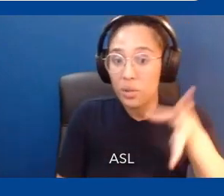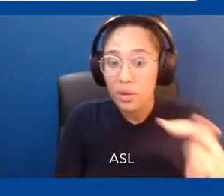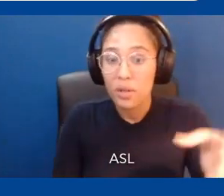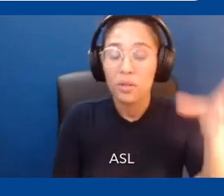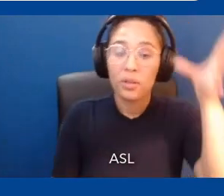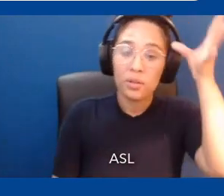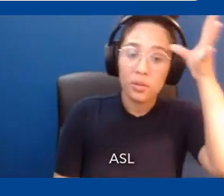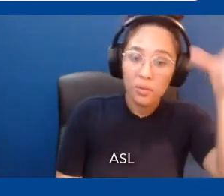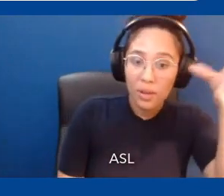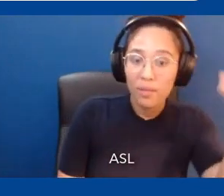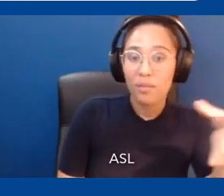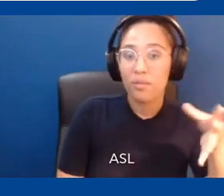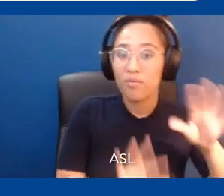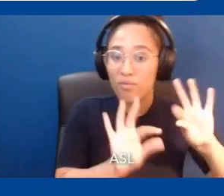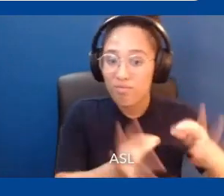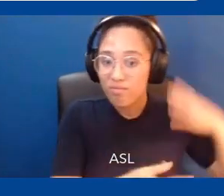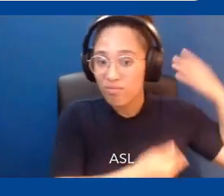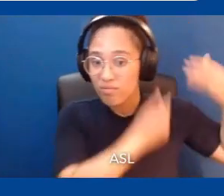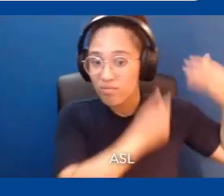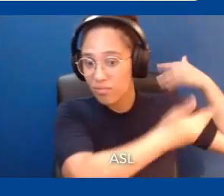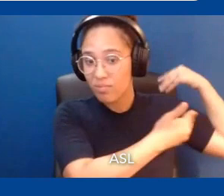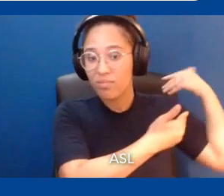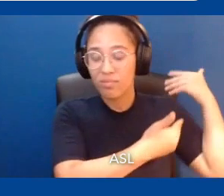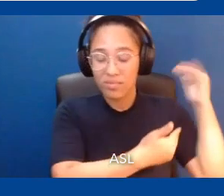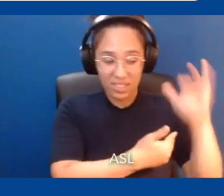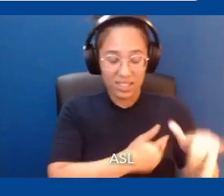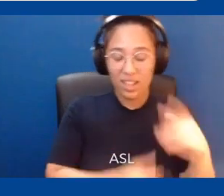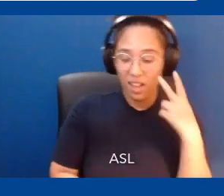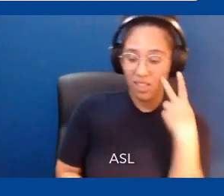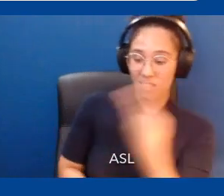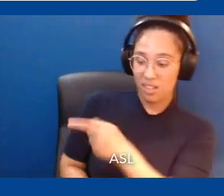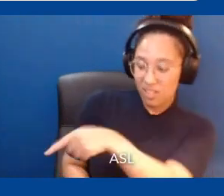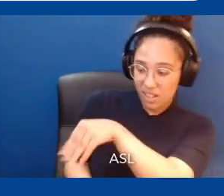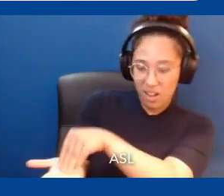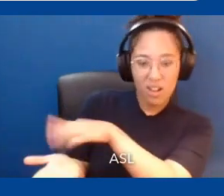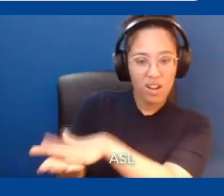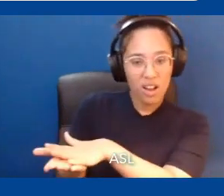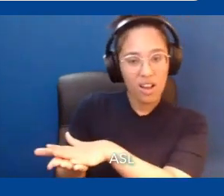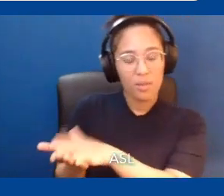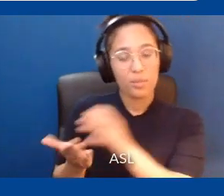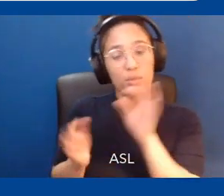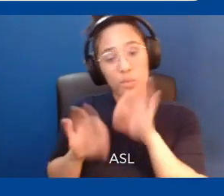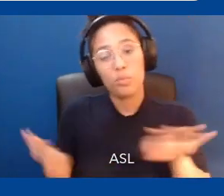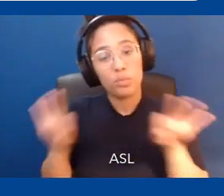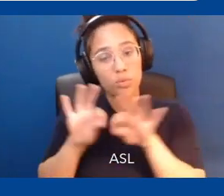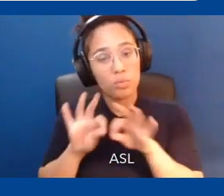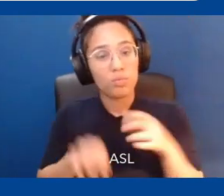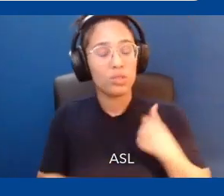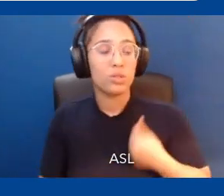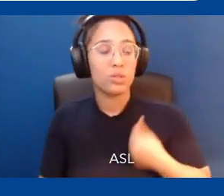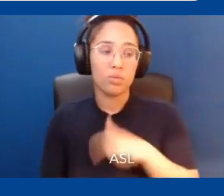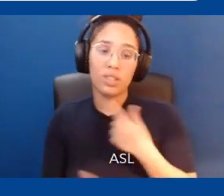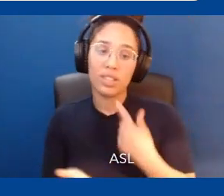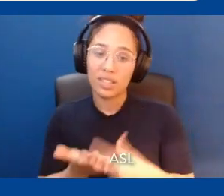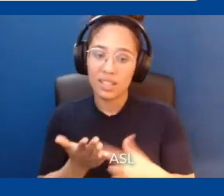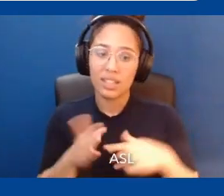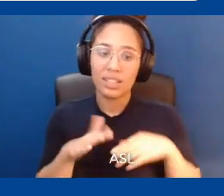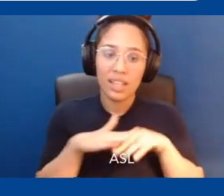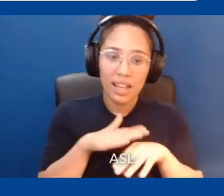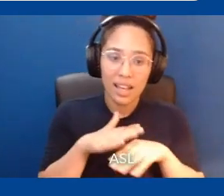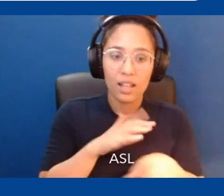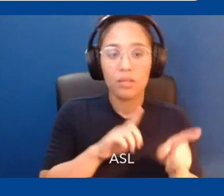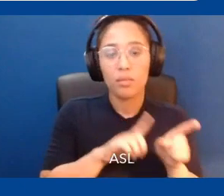it's really meaningful, like to not only to talk about this access but also to talk about relationship, I